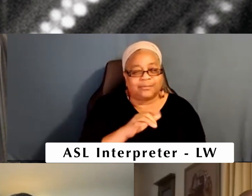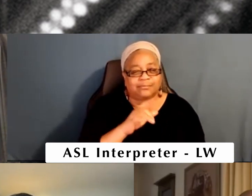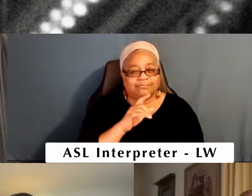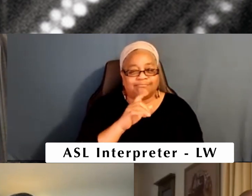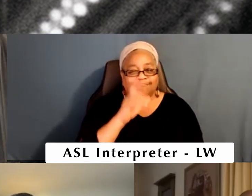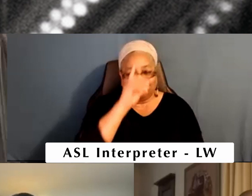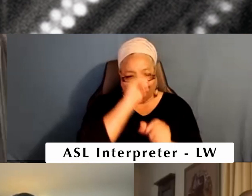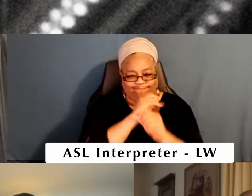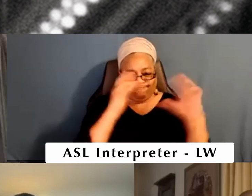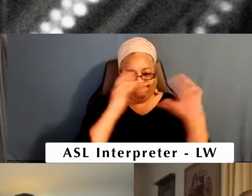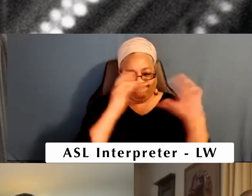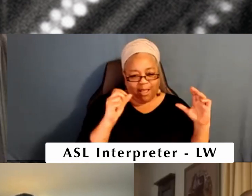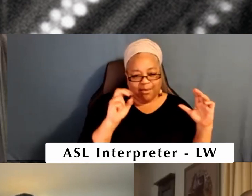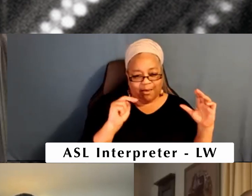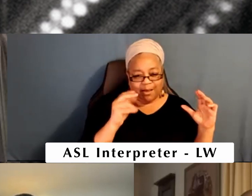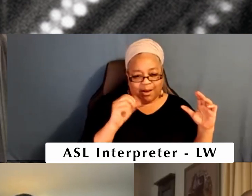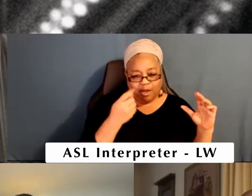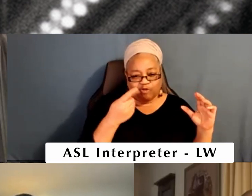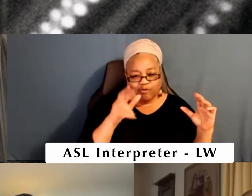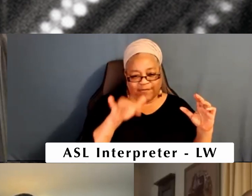invention of